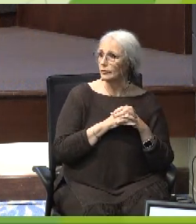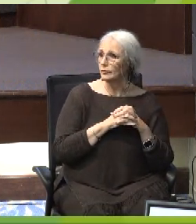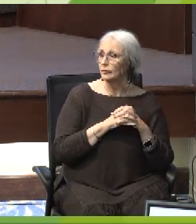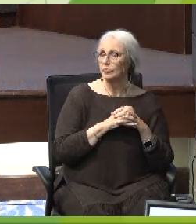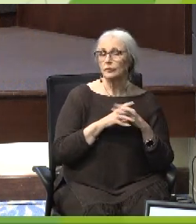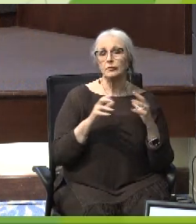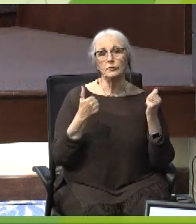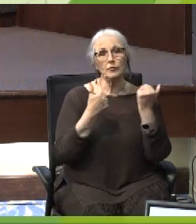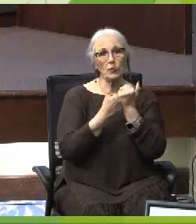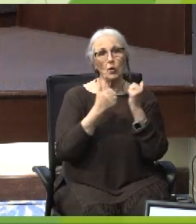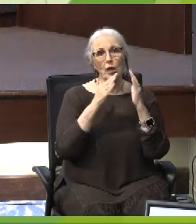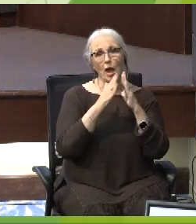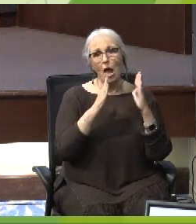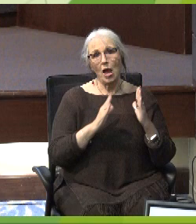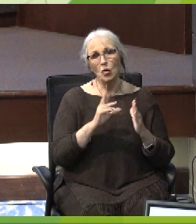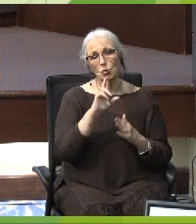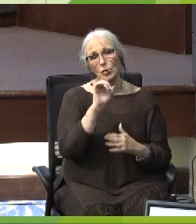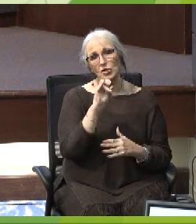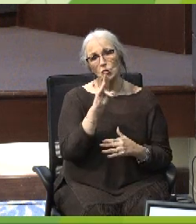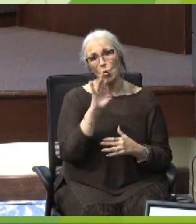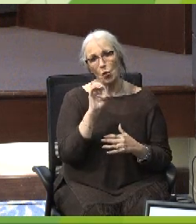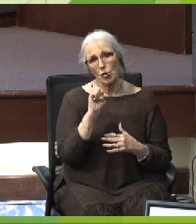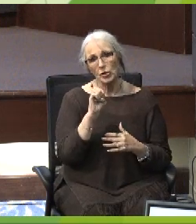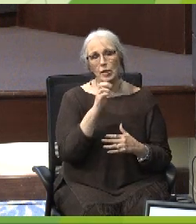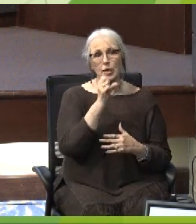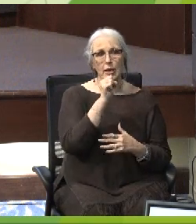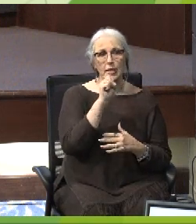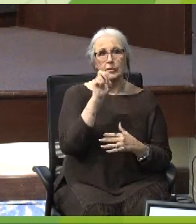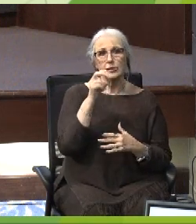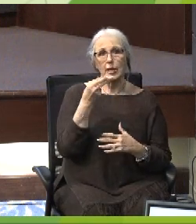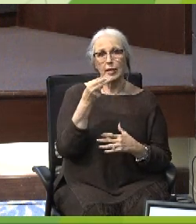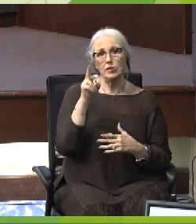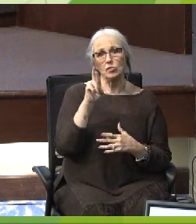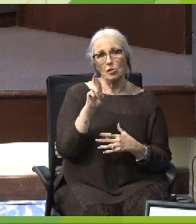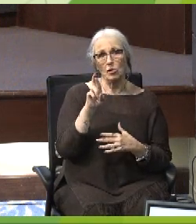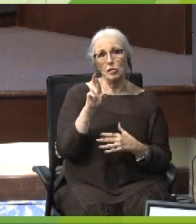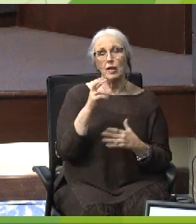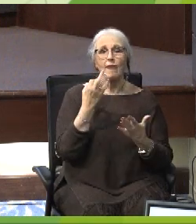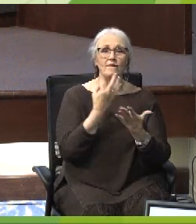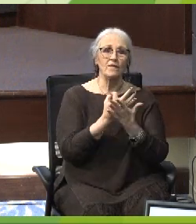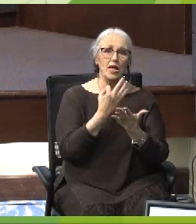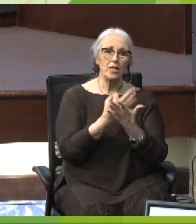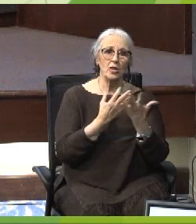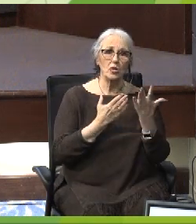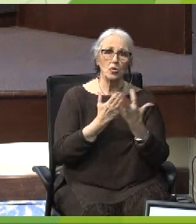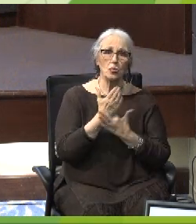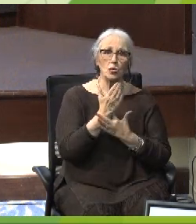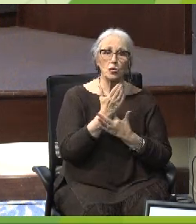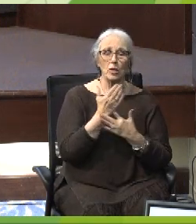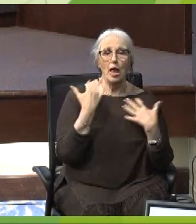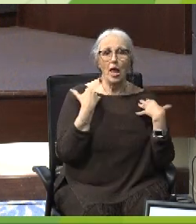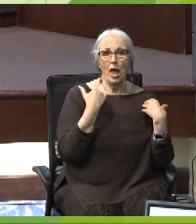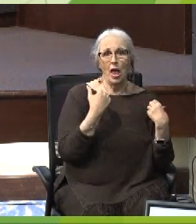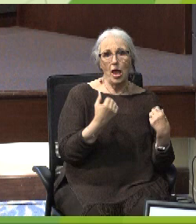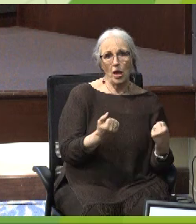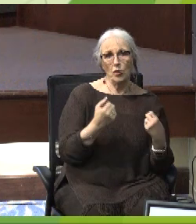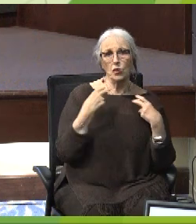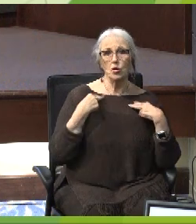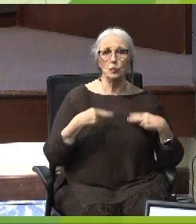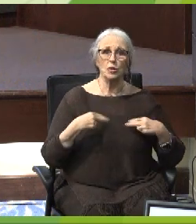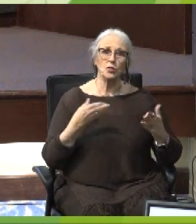Our Supported Housing Resource Program, or SHR, is funded through our Health and Human Services grant.